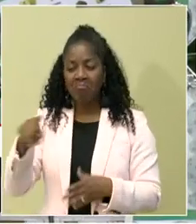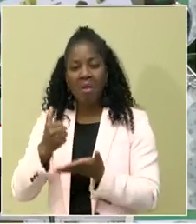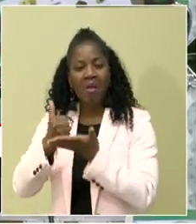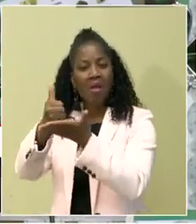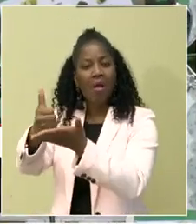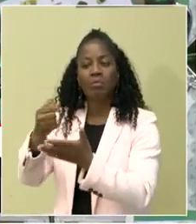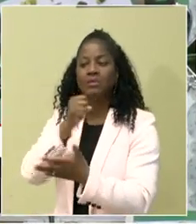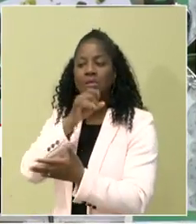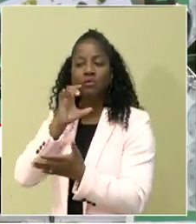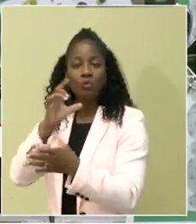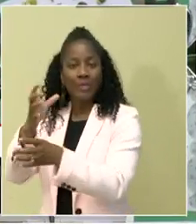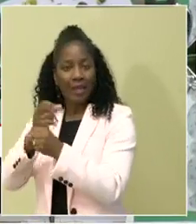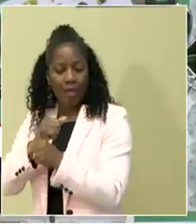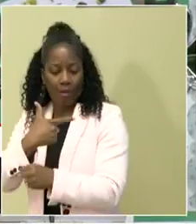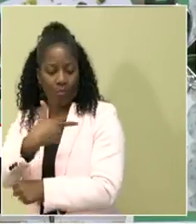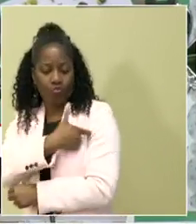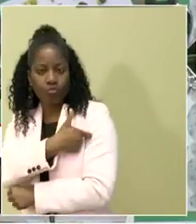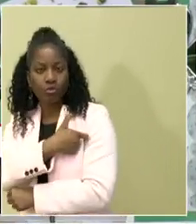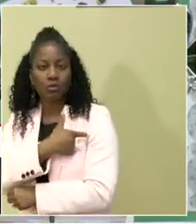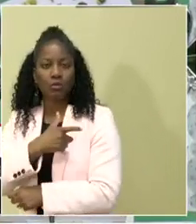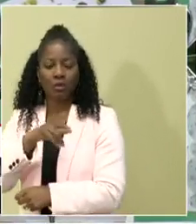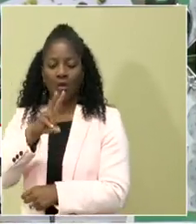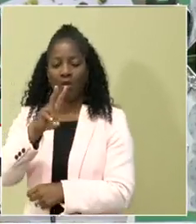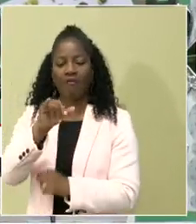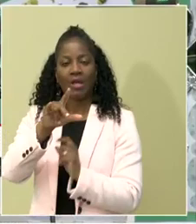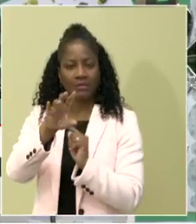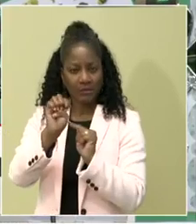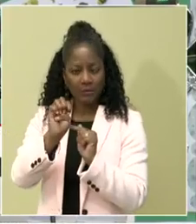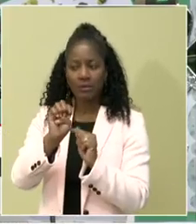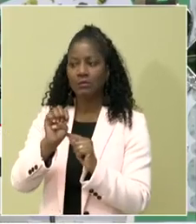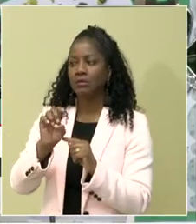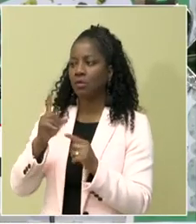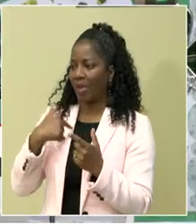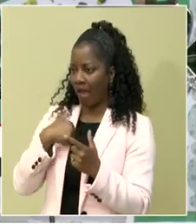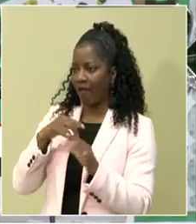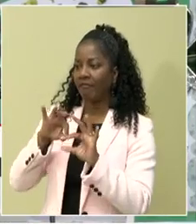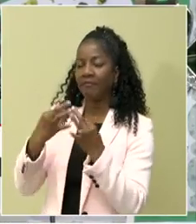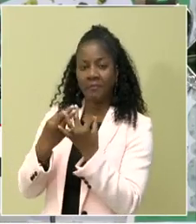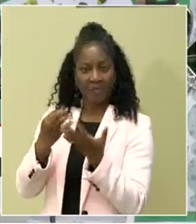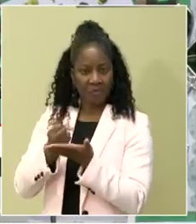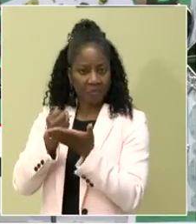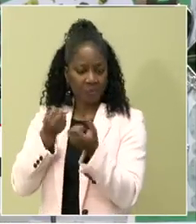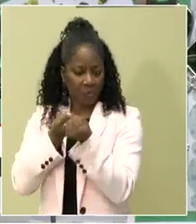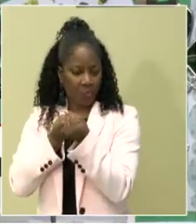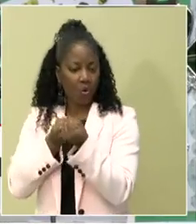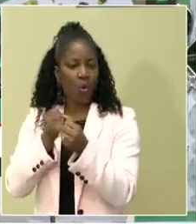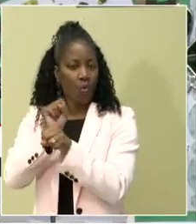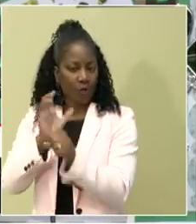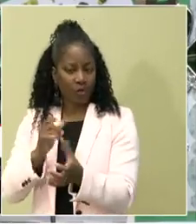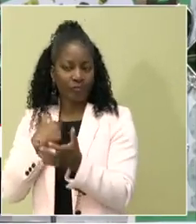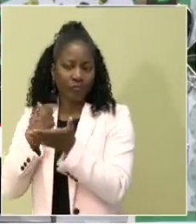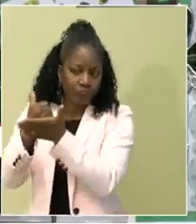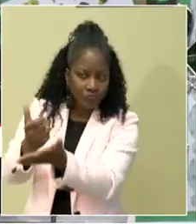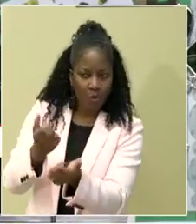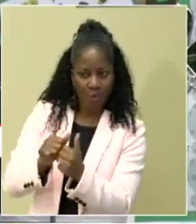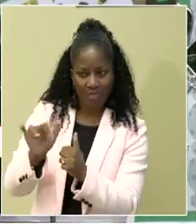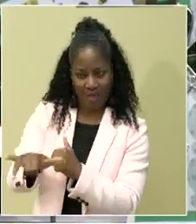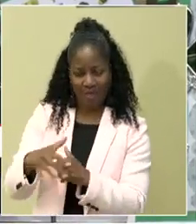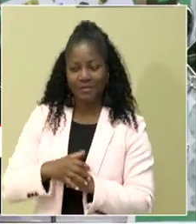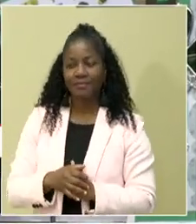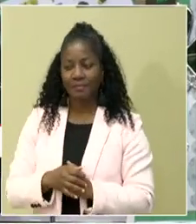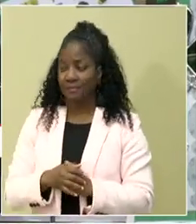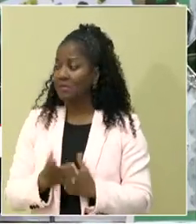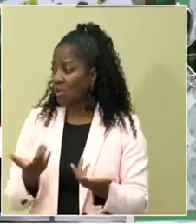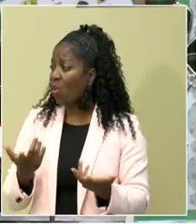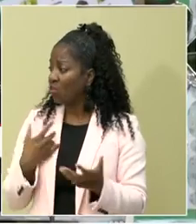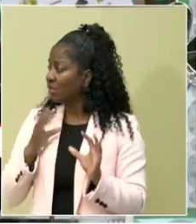in getting the booster vaccine through Mary Center, so there is a family support worker who will work with you with that. So